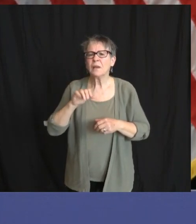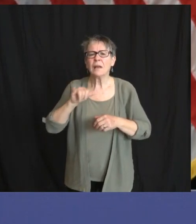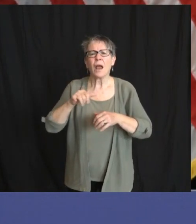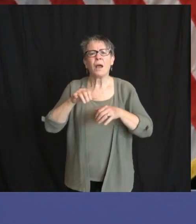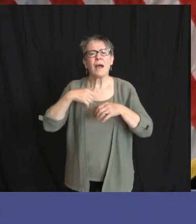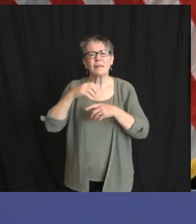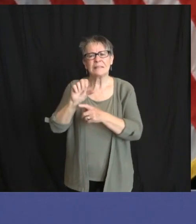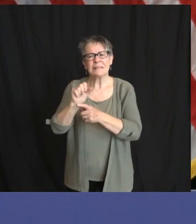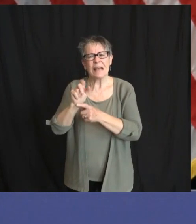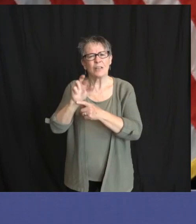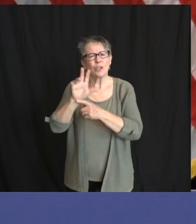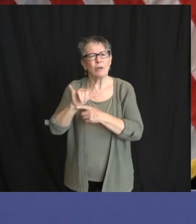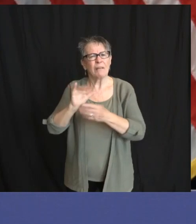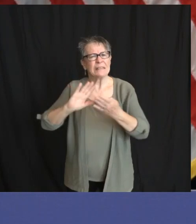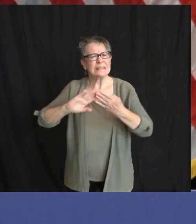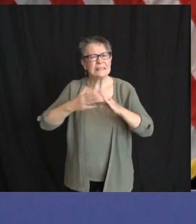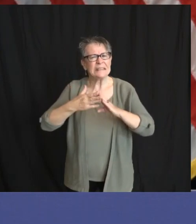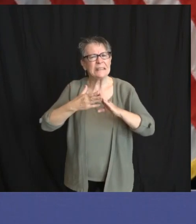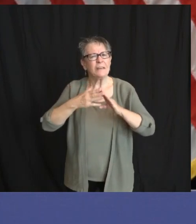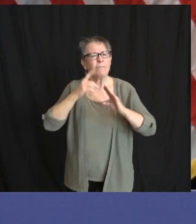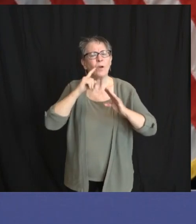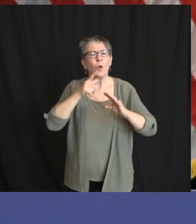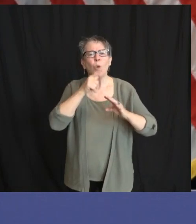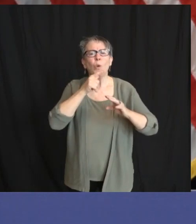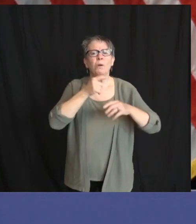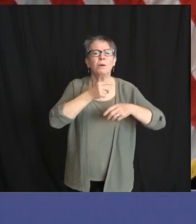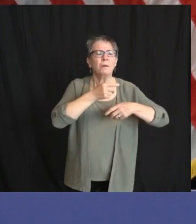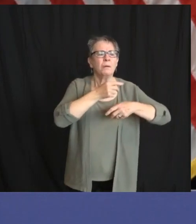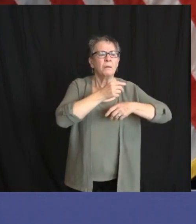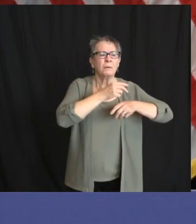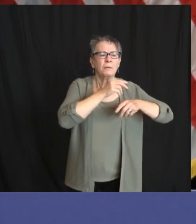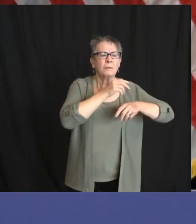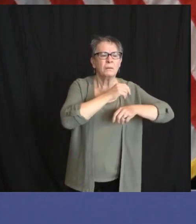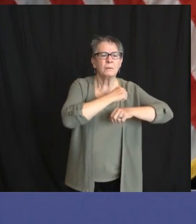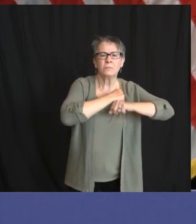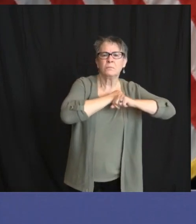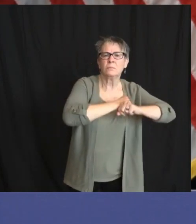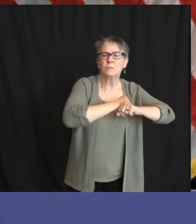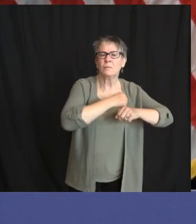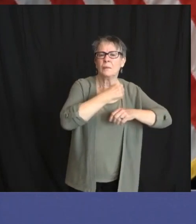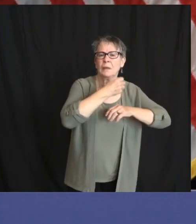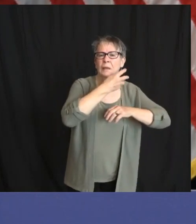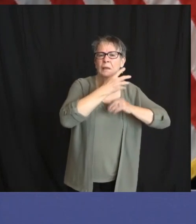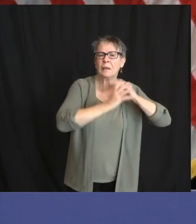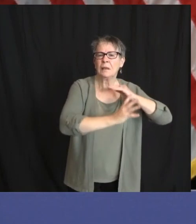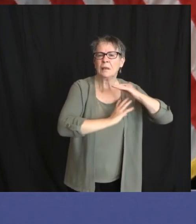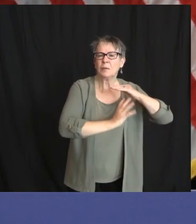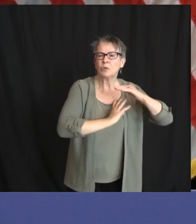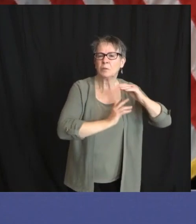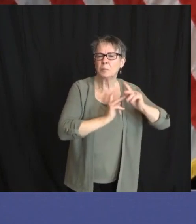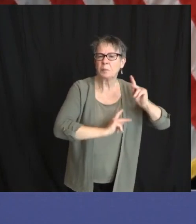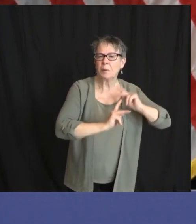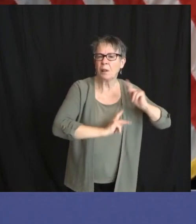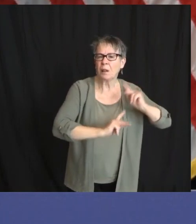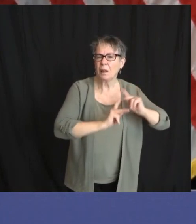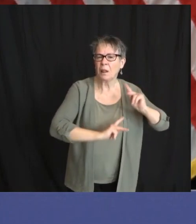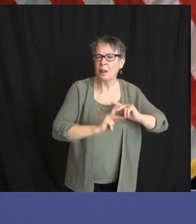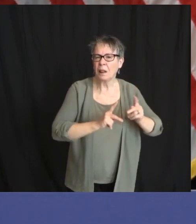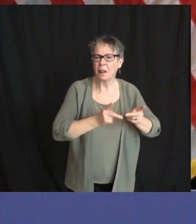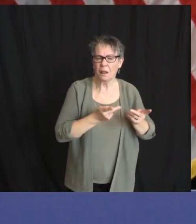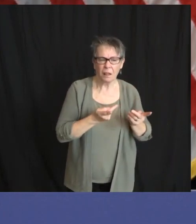Yeah, I think these are all going to be me, Matt Plack, and Matt, I introduced you in absentia. You're now with us. We'll see how it goes in